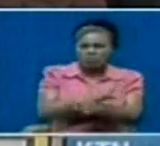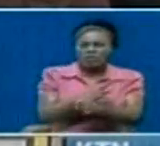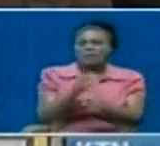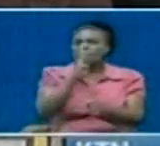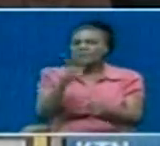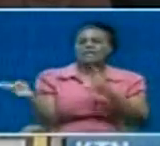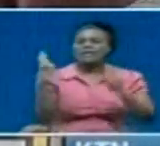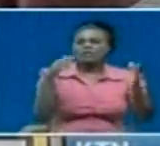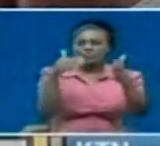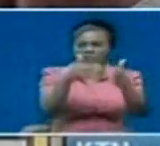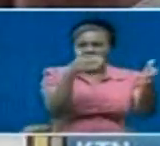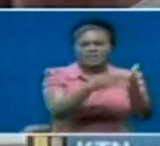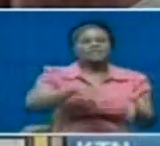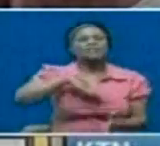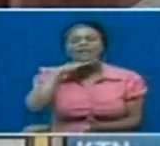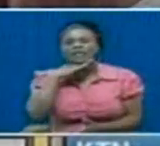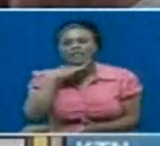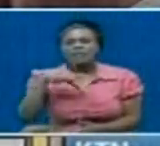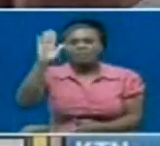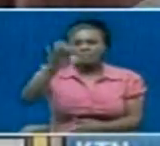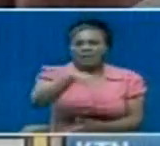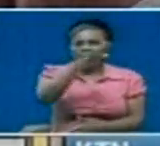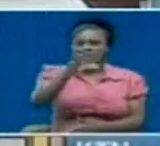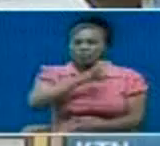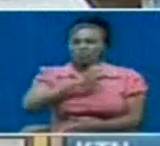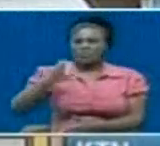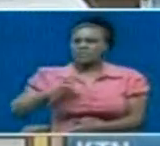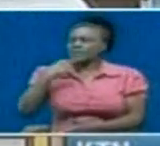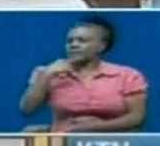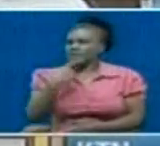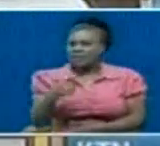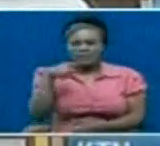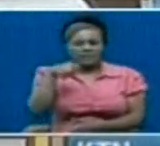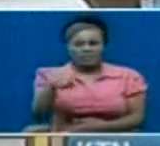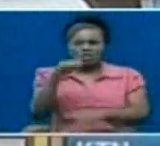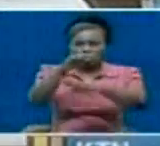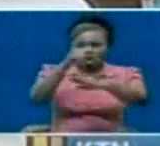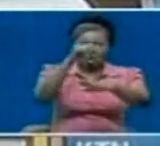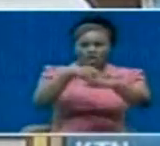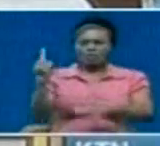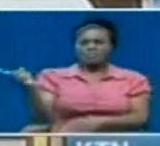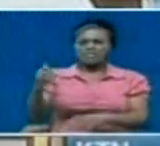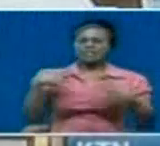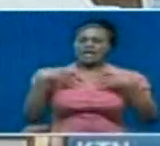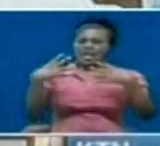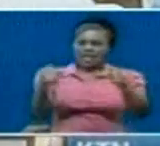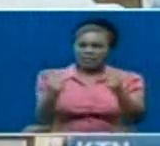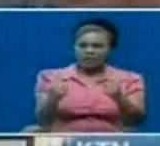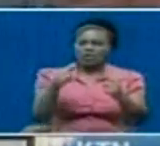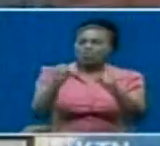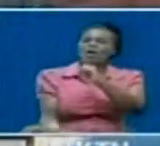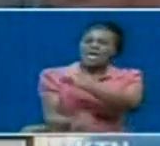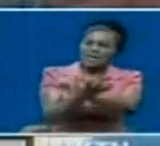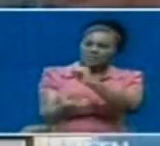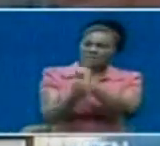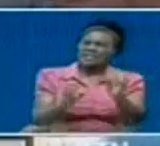can prevent loss of life. The Parliamentary Health Committee, on its part, stated that it will summon Health Cabinet Secretary James Masharia to elaborate